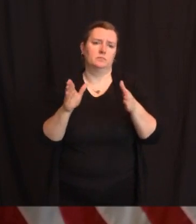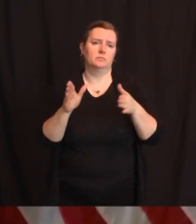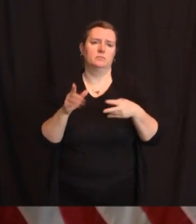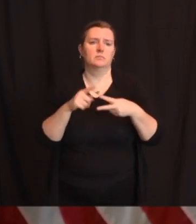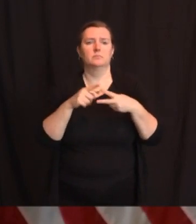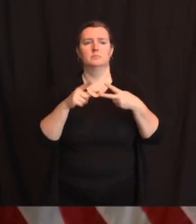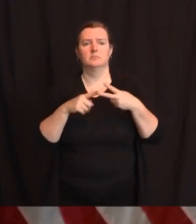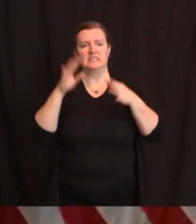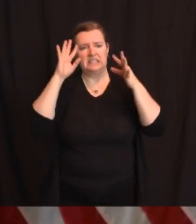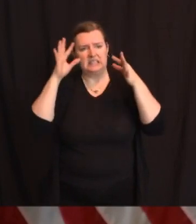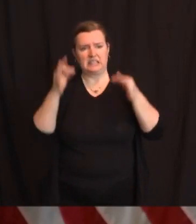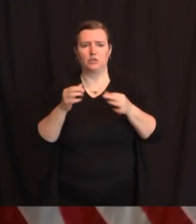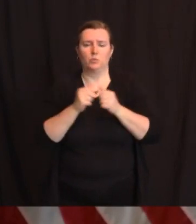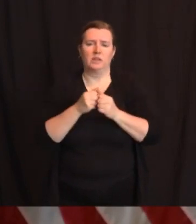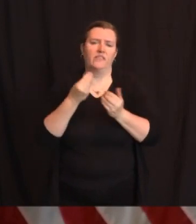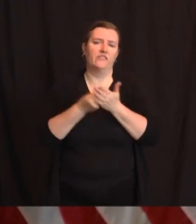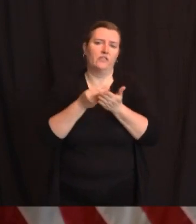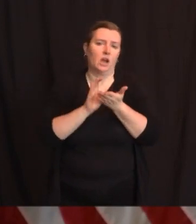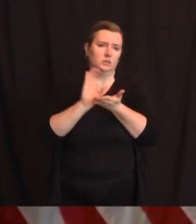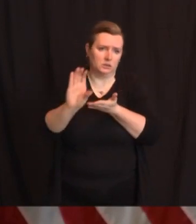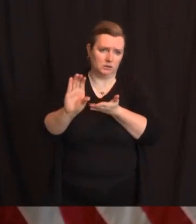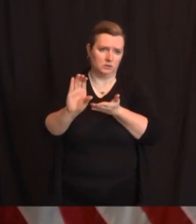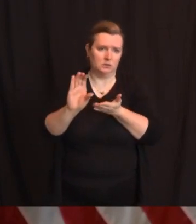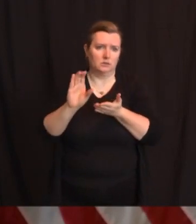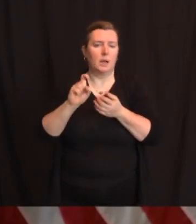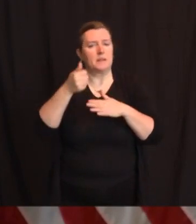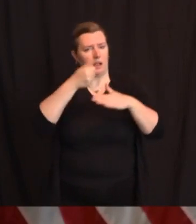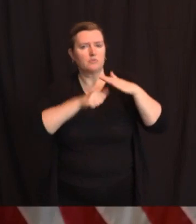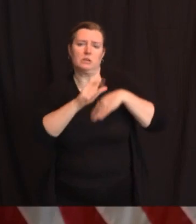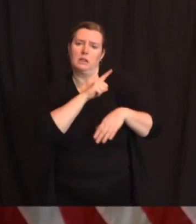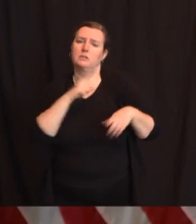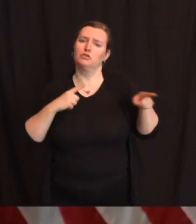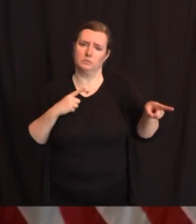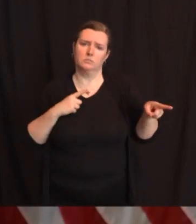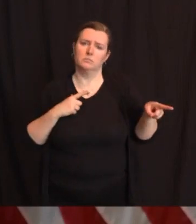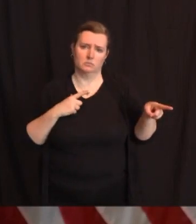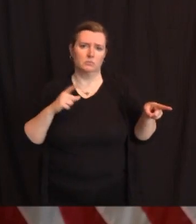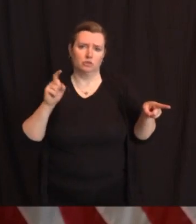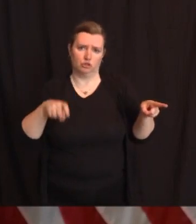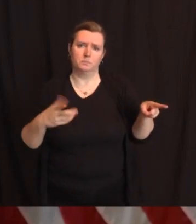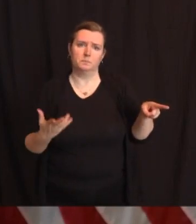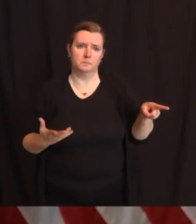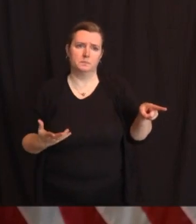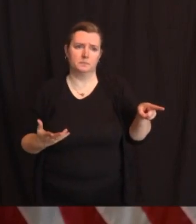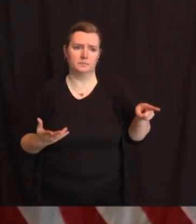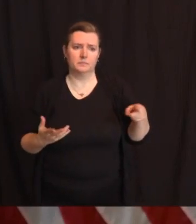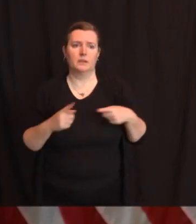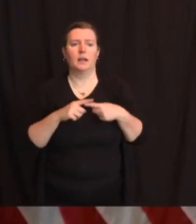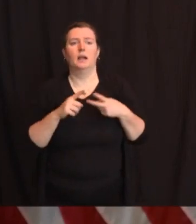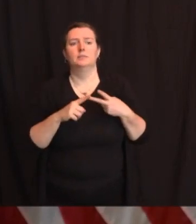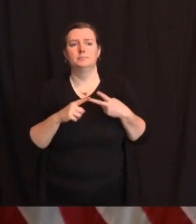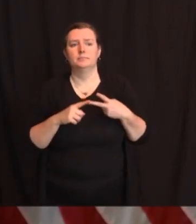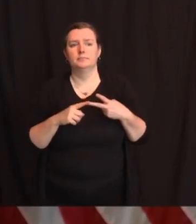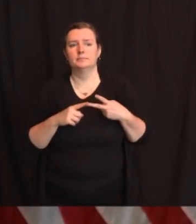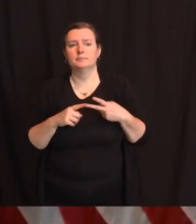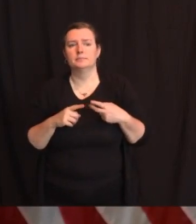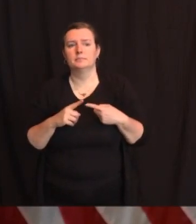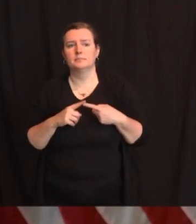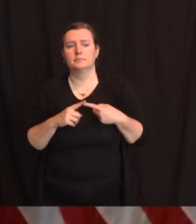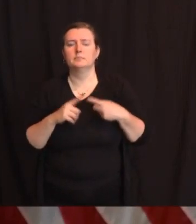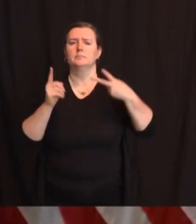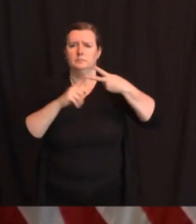legislative functions in the long term? And we've already been in the long term here. And then you also yesterday said the benefit you